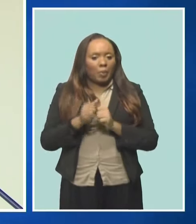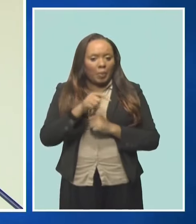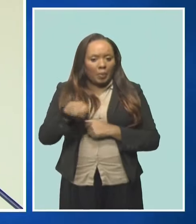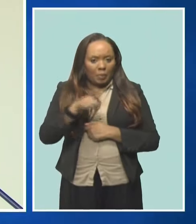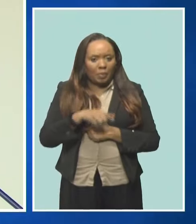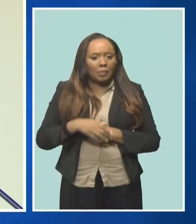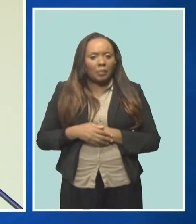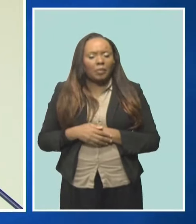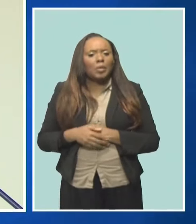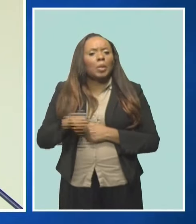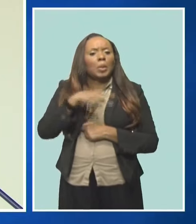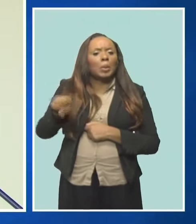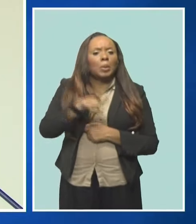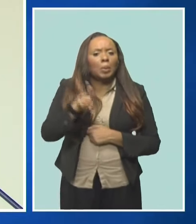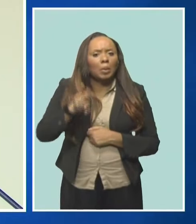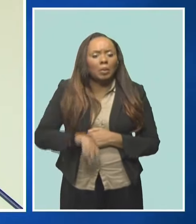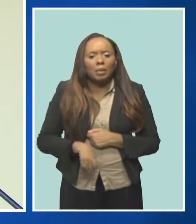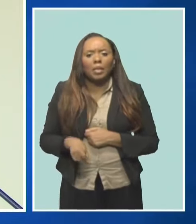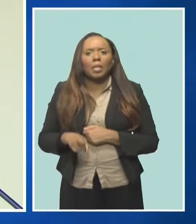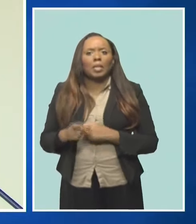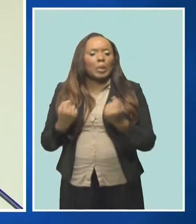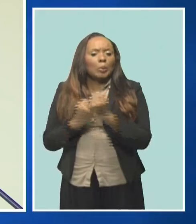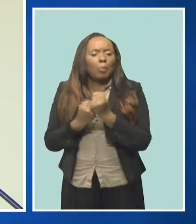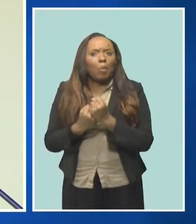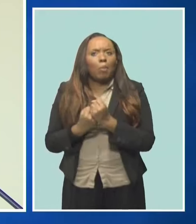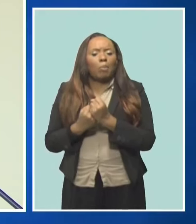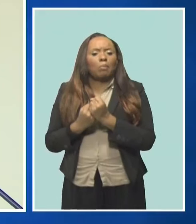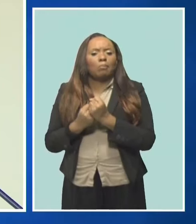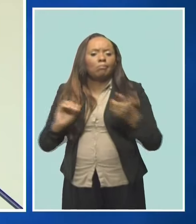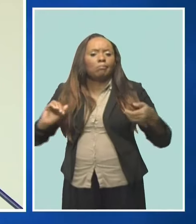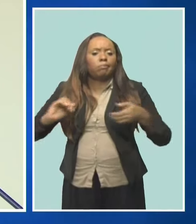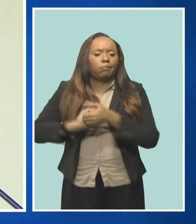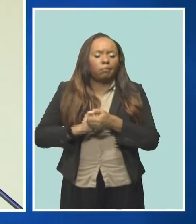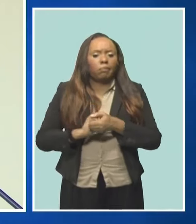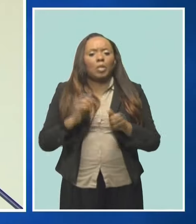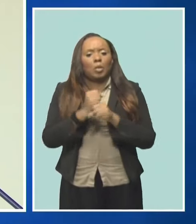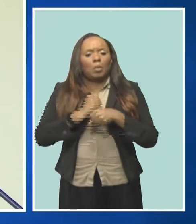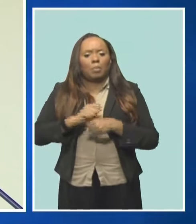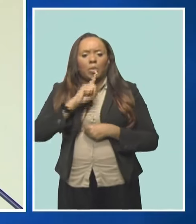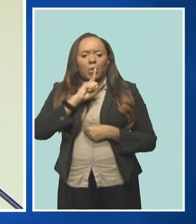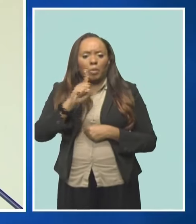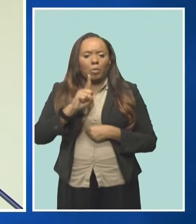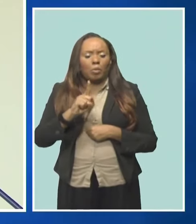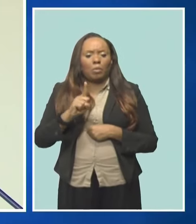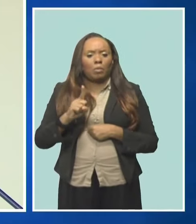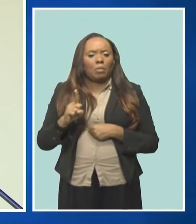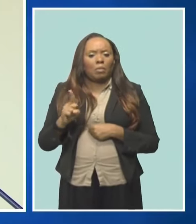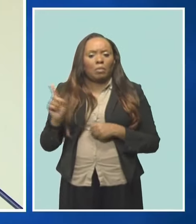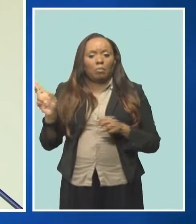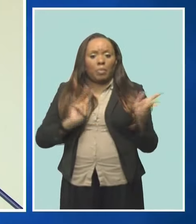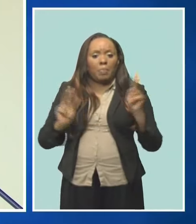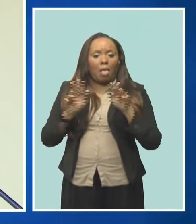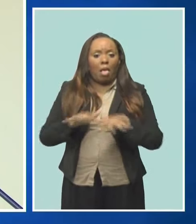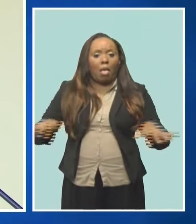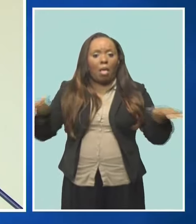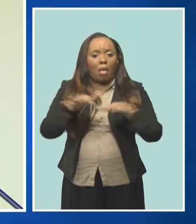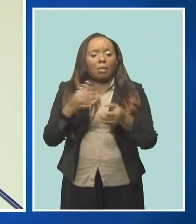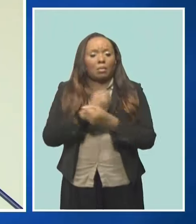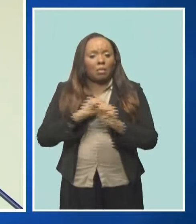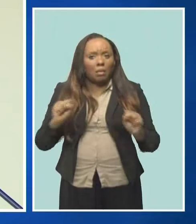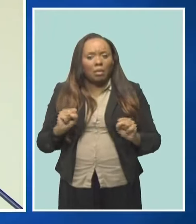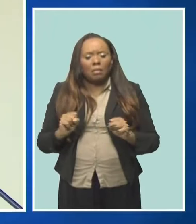which are complex and multifaceted, in maintaining public safety with confidence, and our